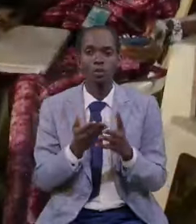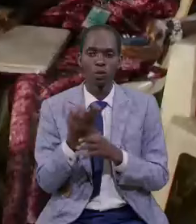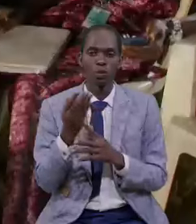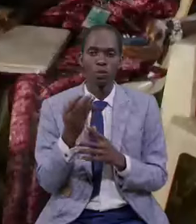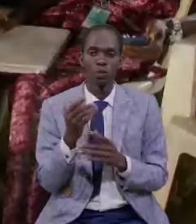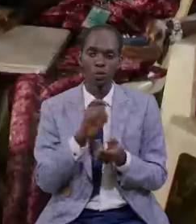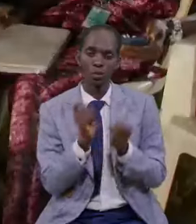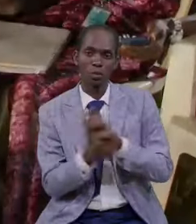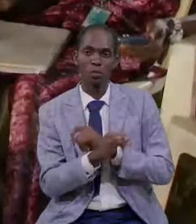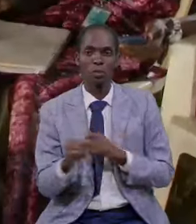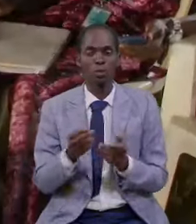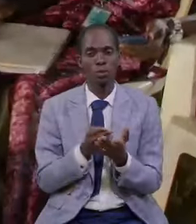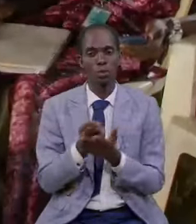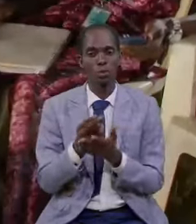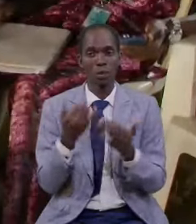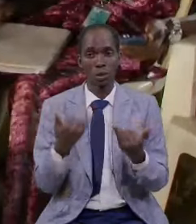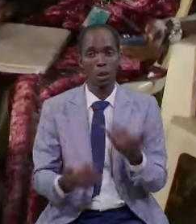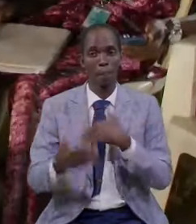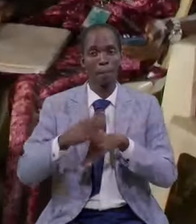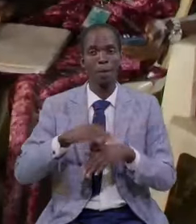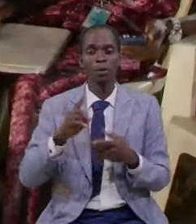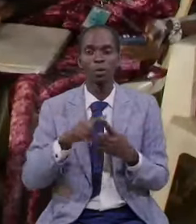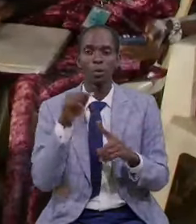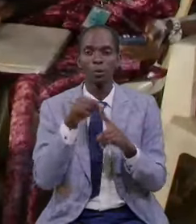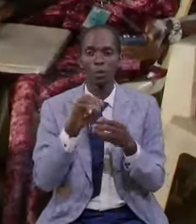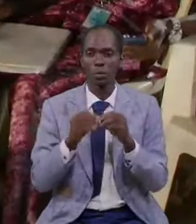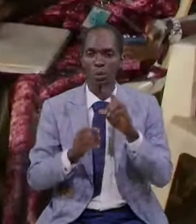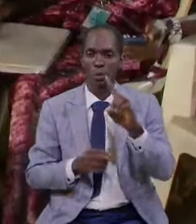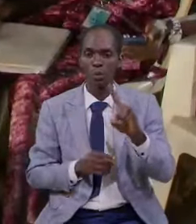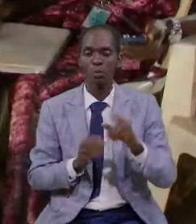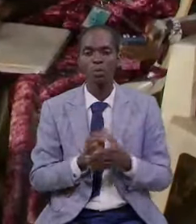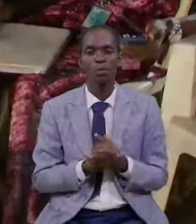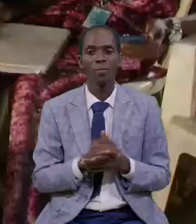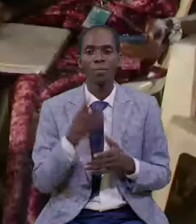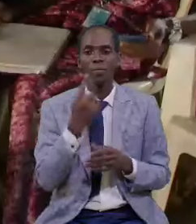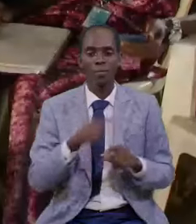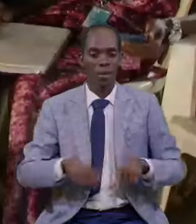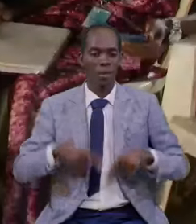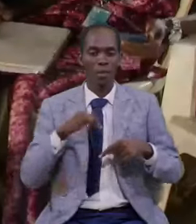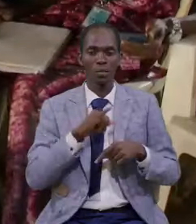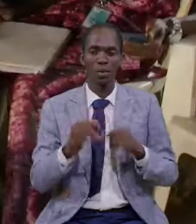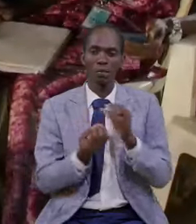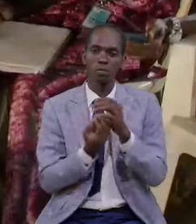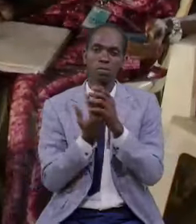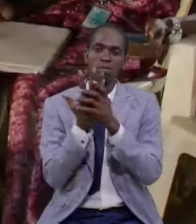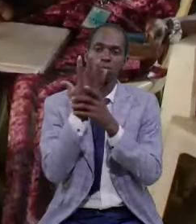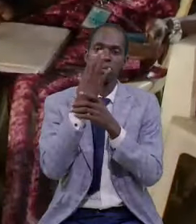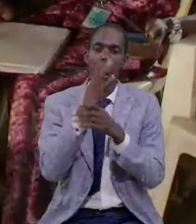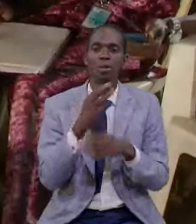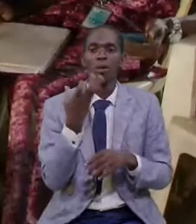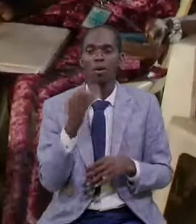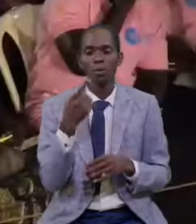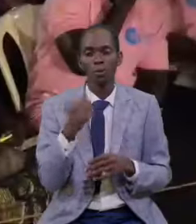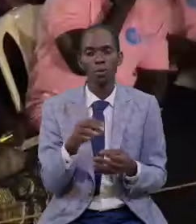Number one, we're looking at the living fountain of the Spirit